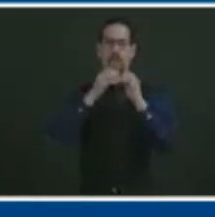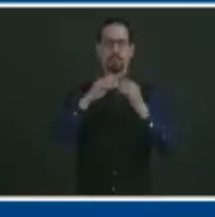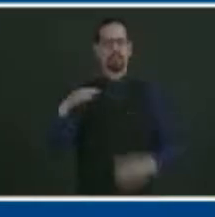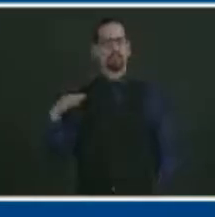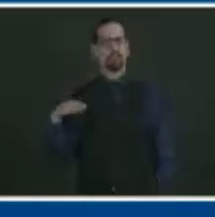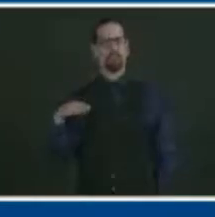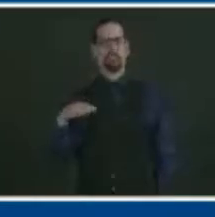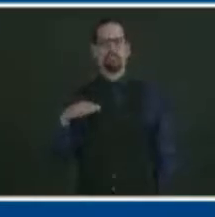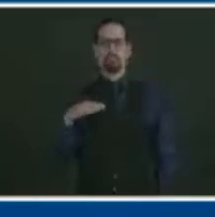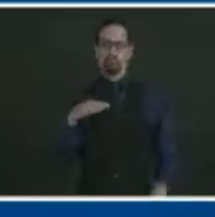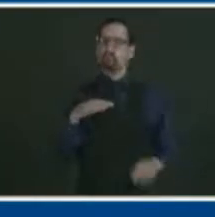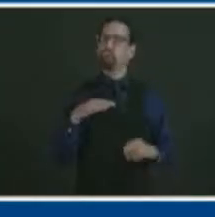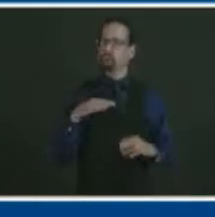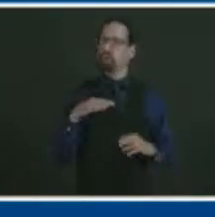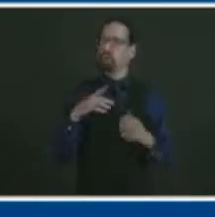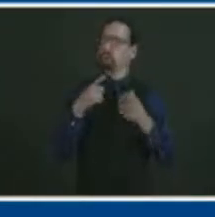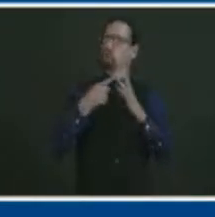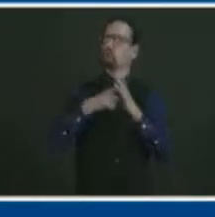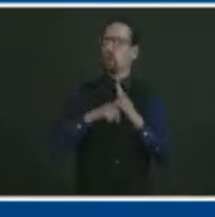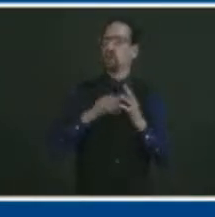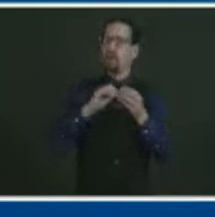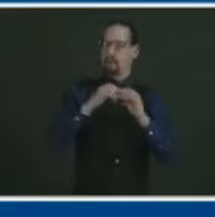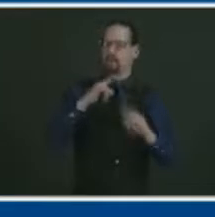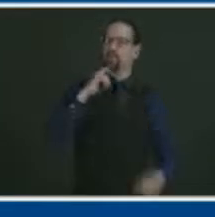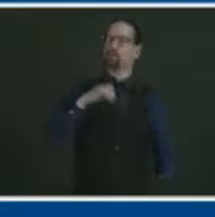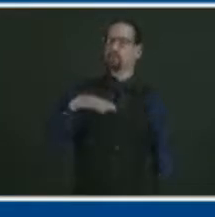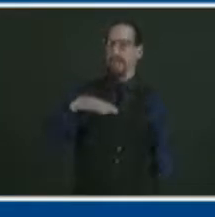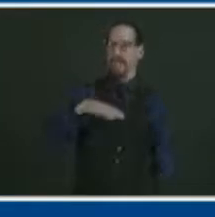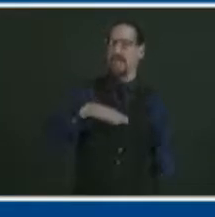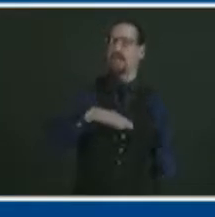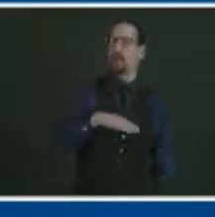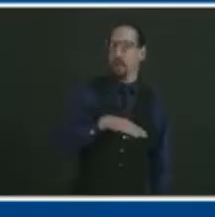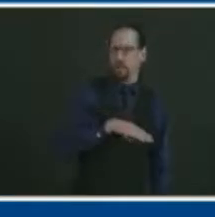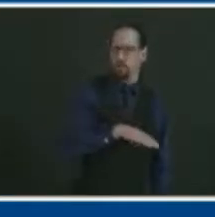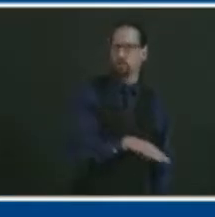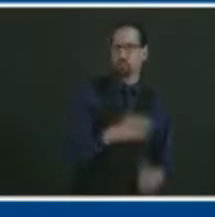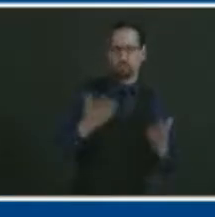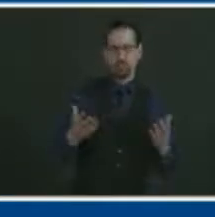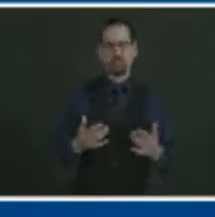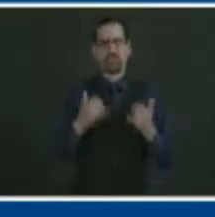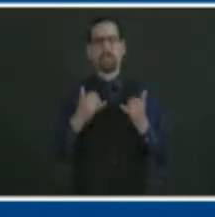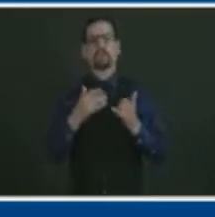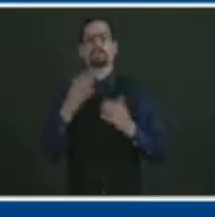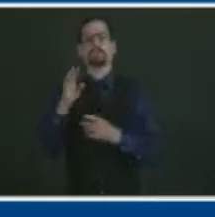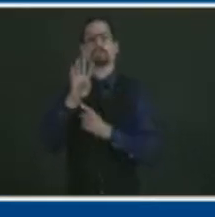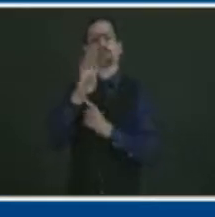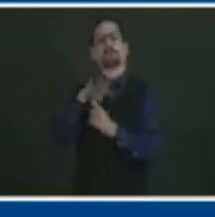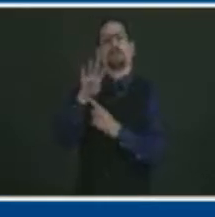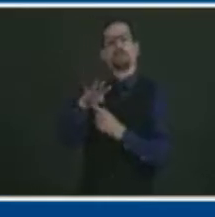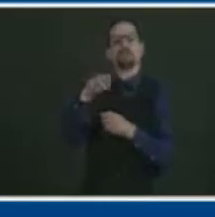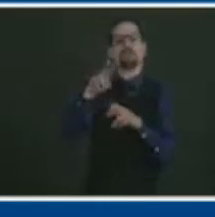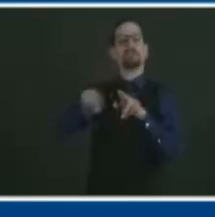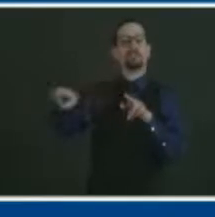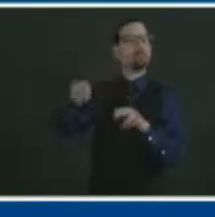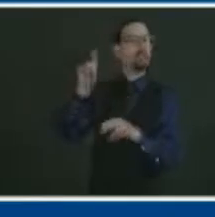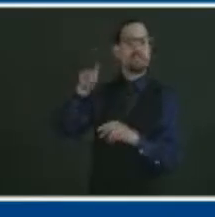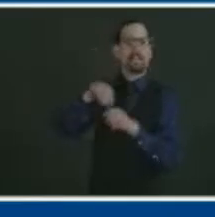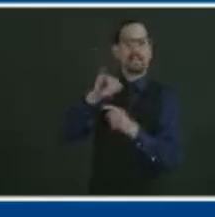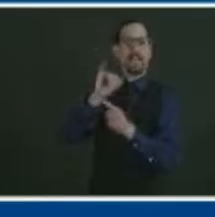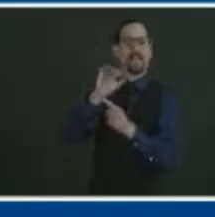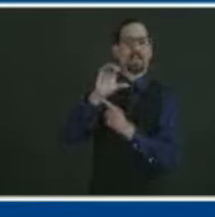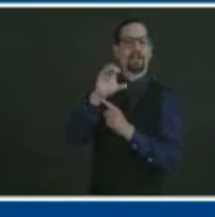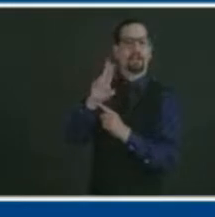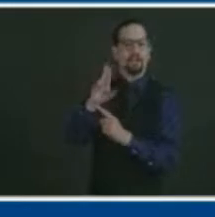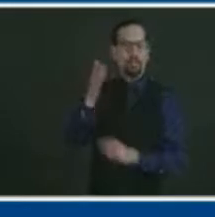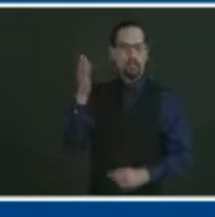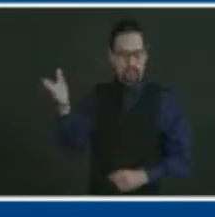late. We have 44 people currently in the intensive care unit in a hospital,